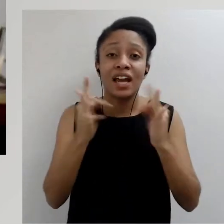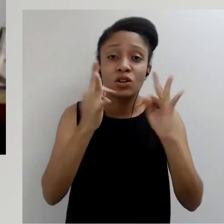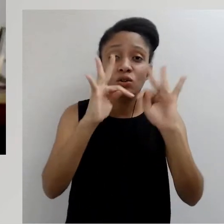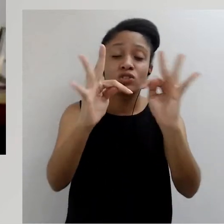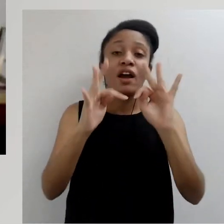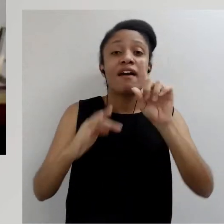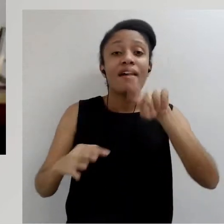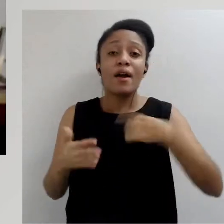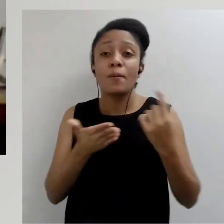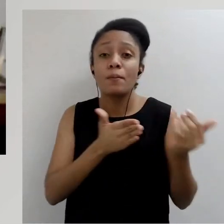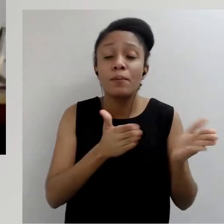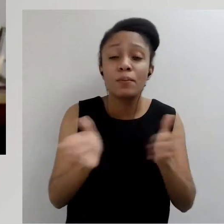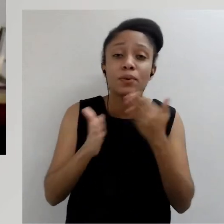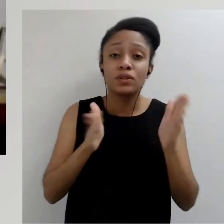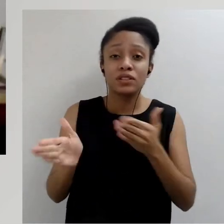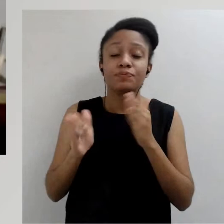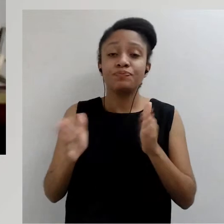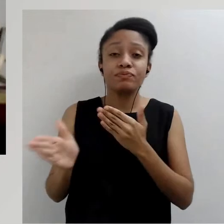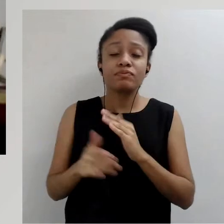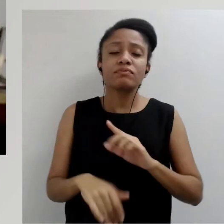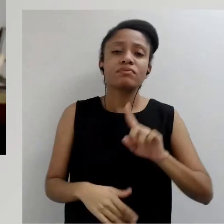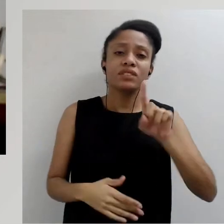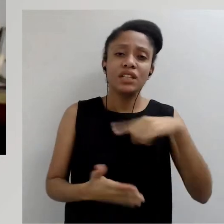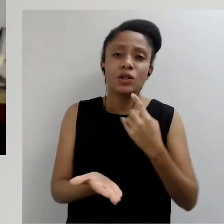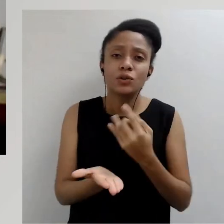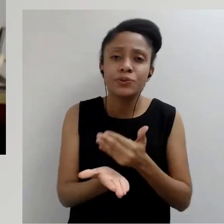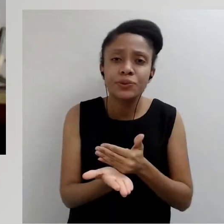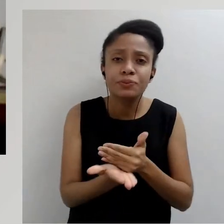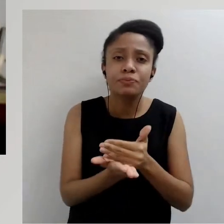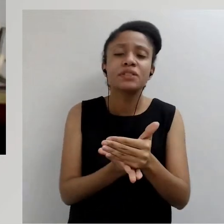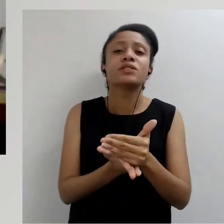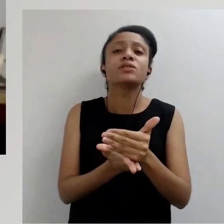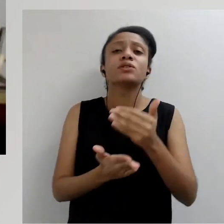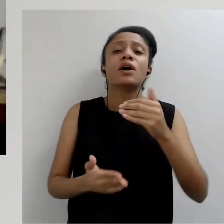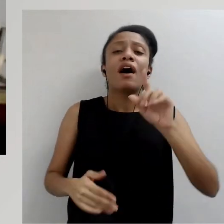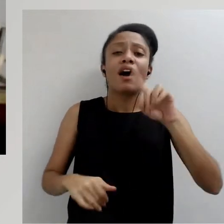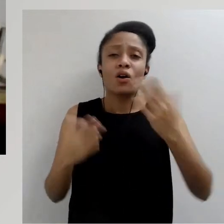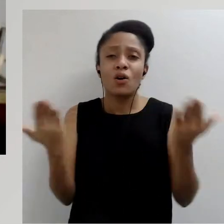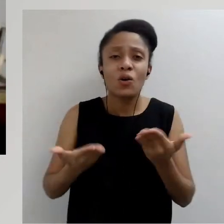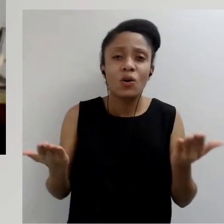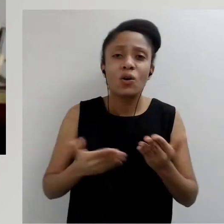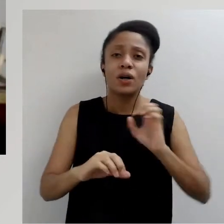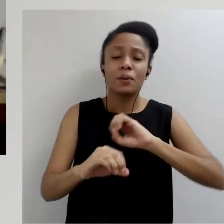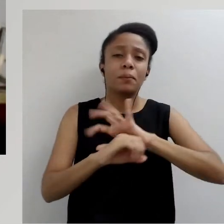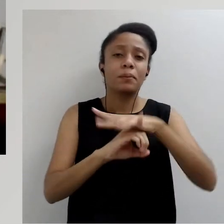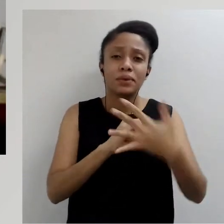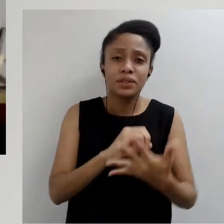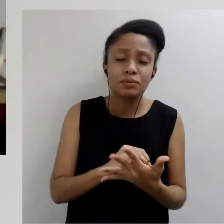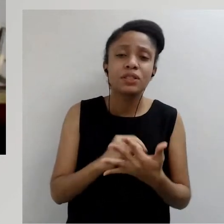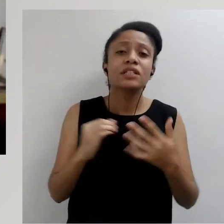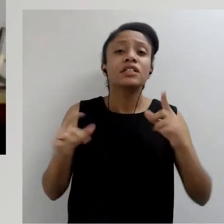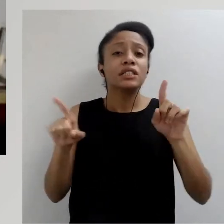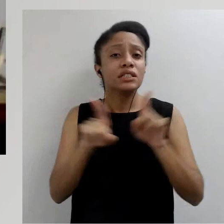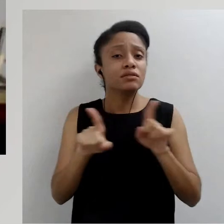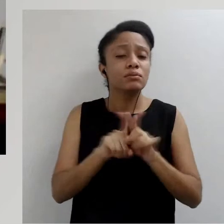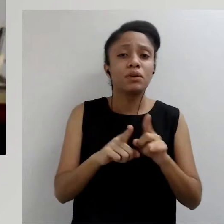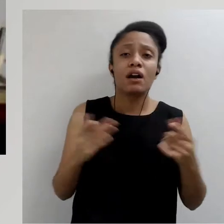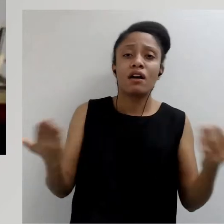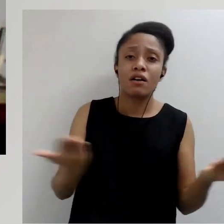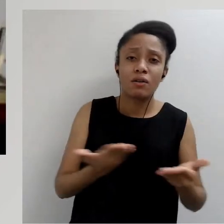Then we have the impact of technology in the production. Since the beginning of the pandemics, we needed to reinvent ourselves, as we